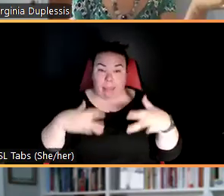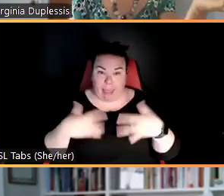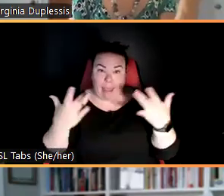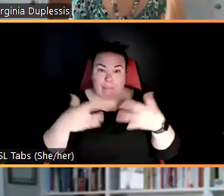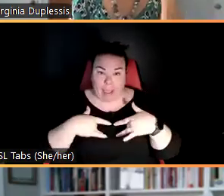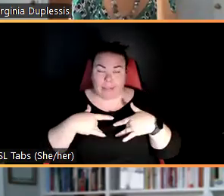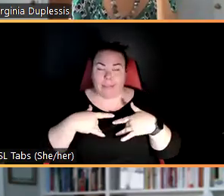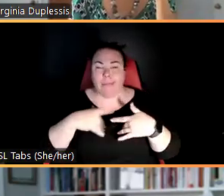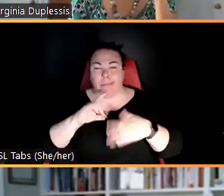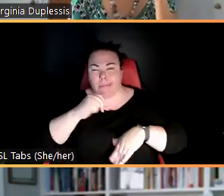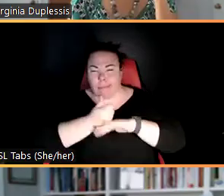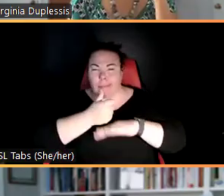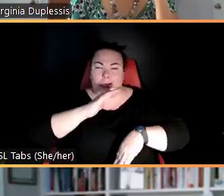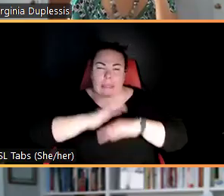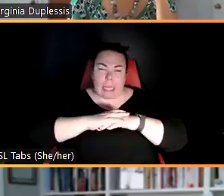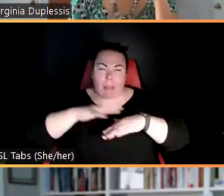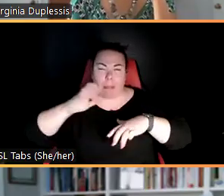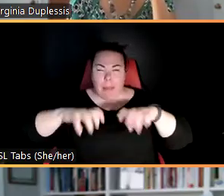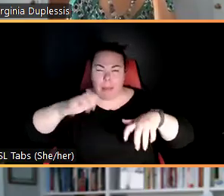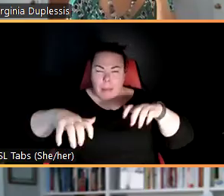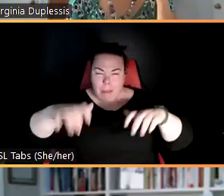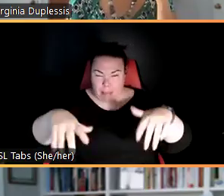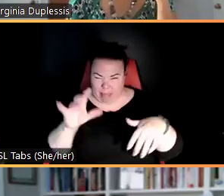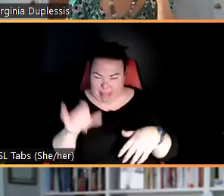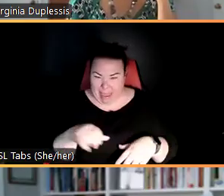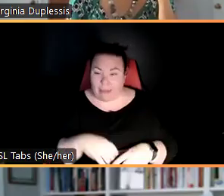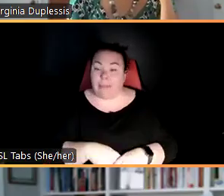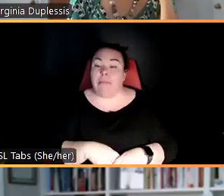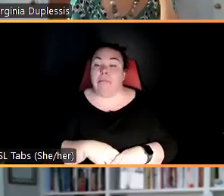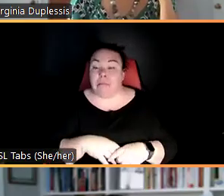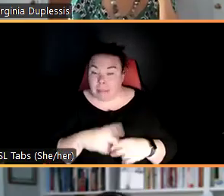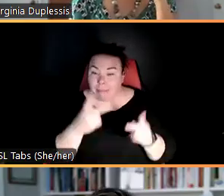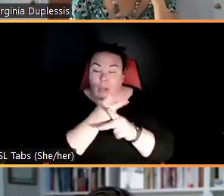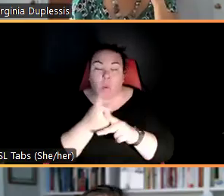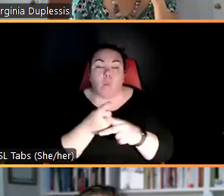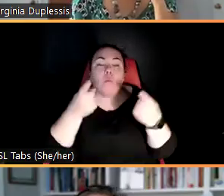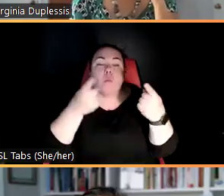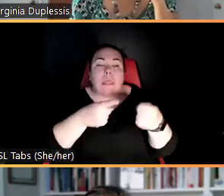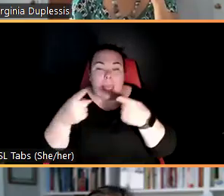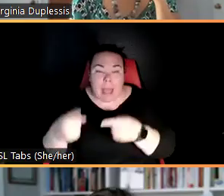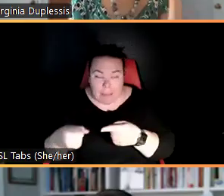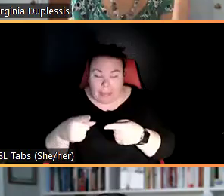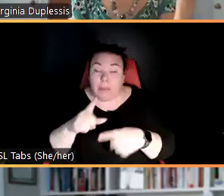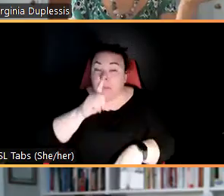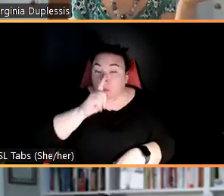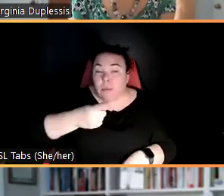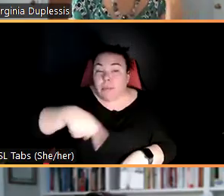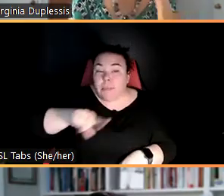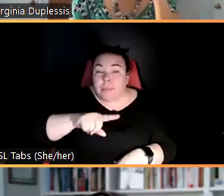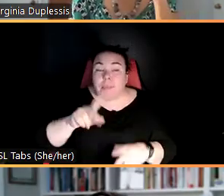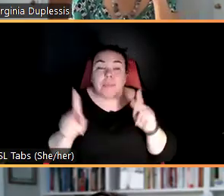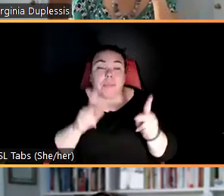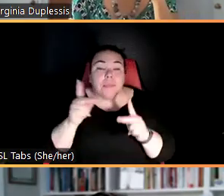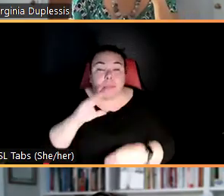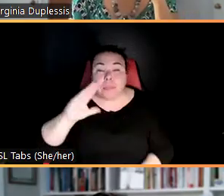what are events already happening in the community that you can participate in to make sure that folks know about the work that you're